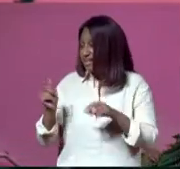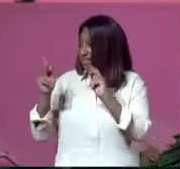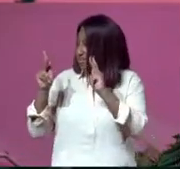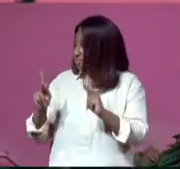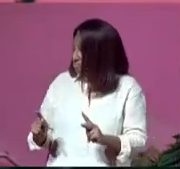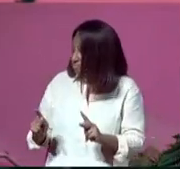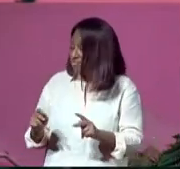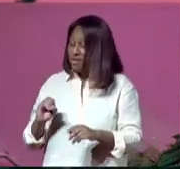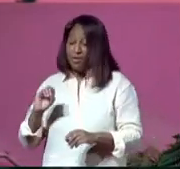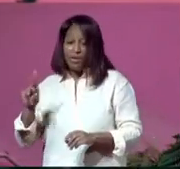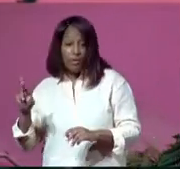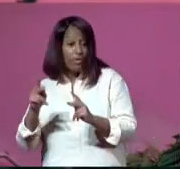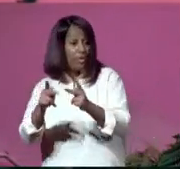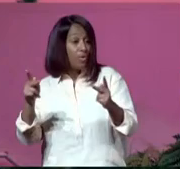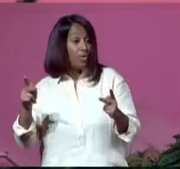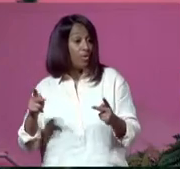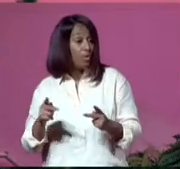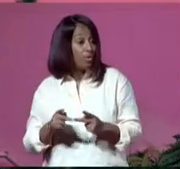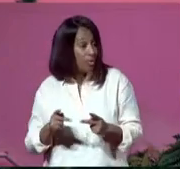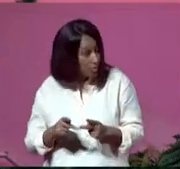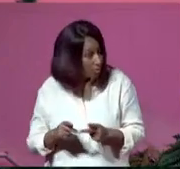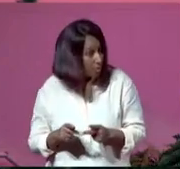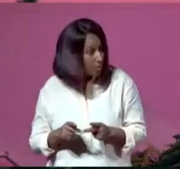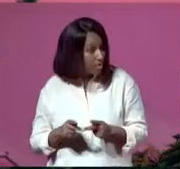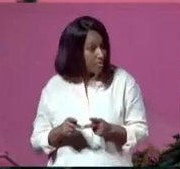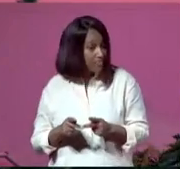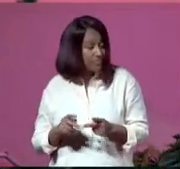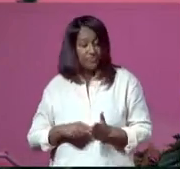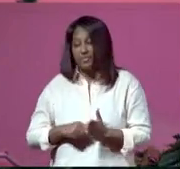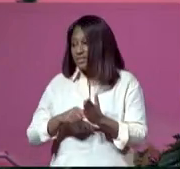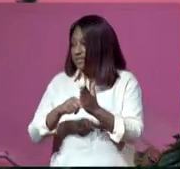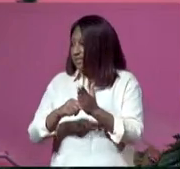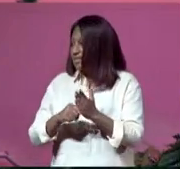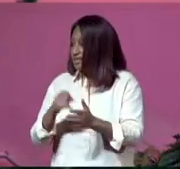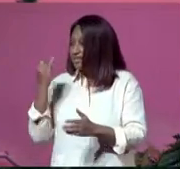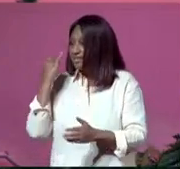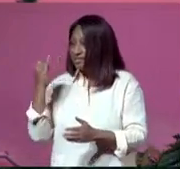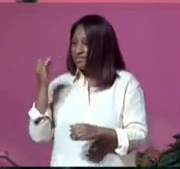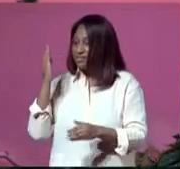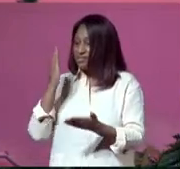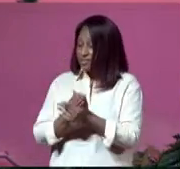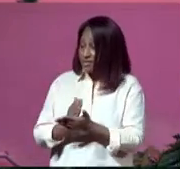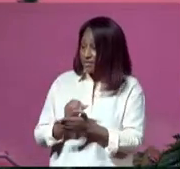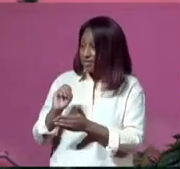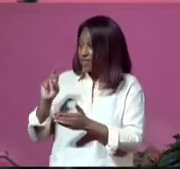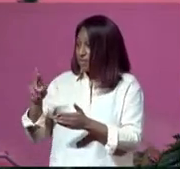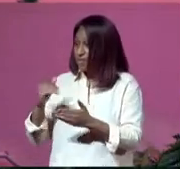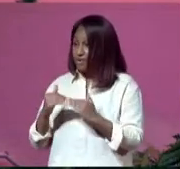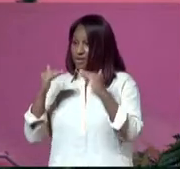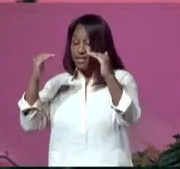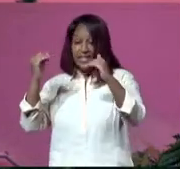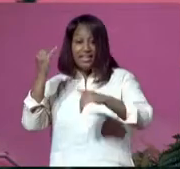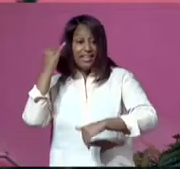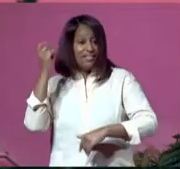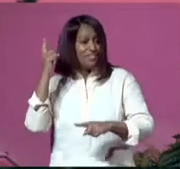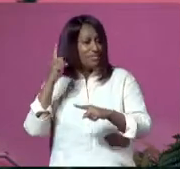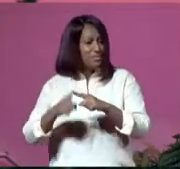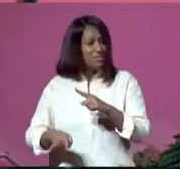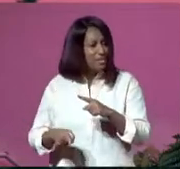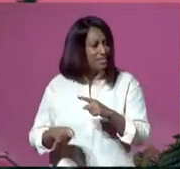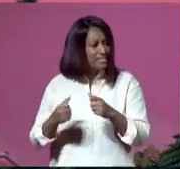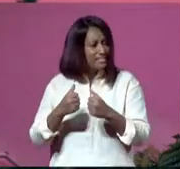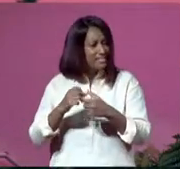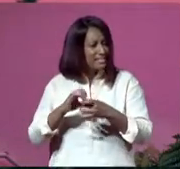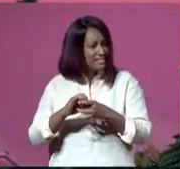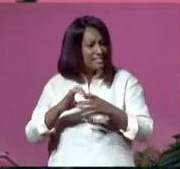determines where you will stop in one aspect of your life. Whatever you can't separate from mentally or